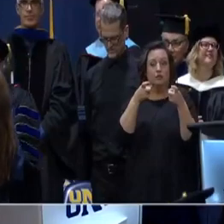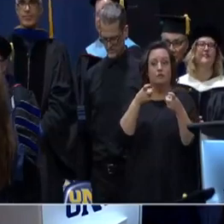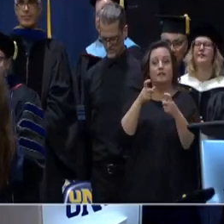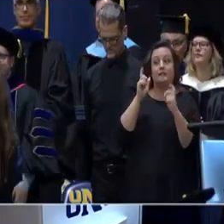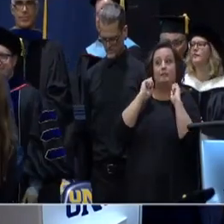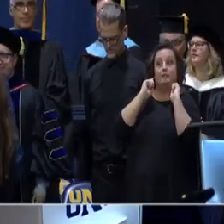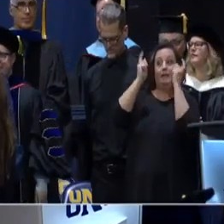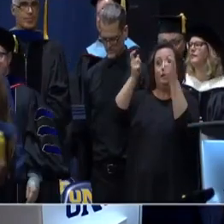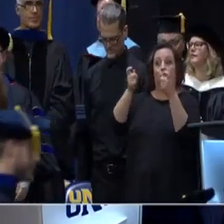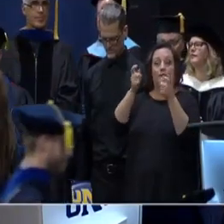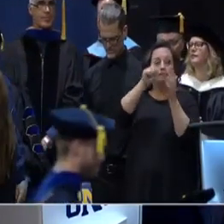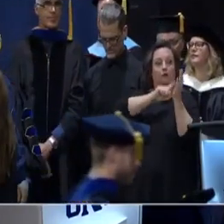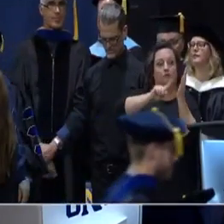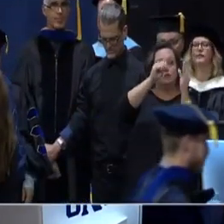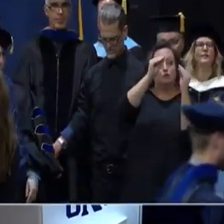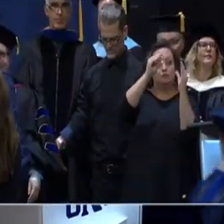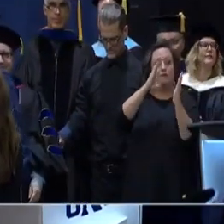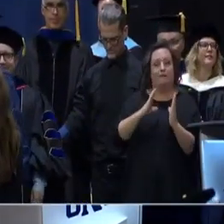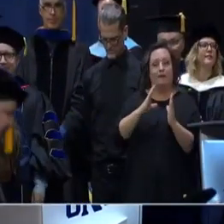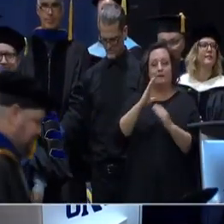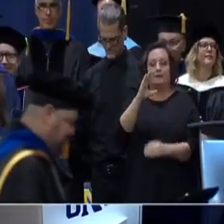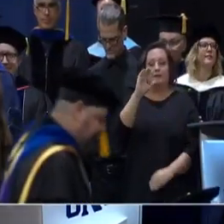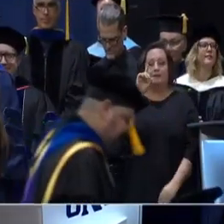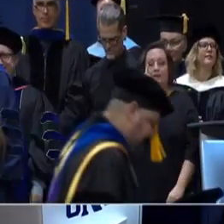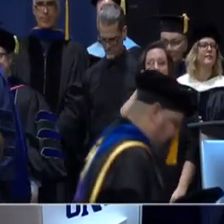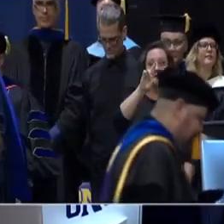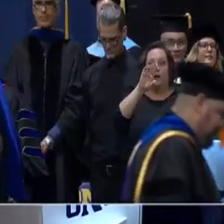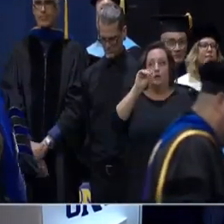is being hooded by research professor, Dr. OJ.